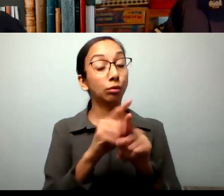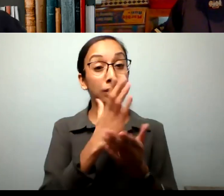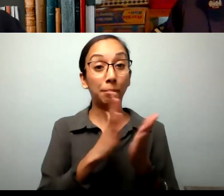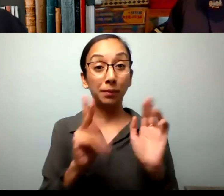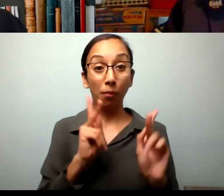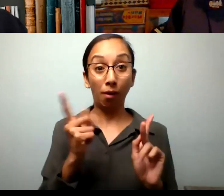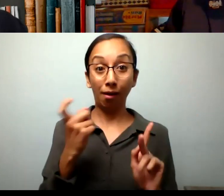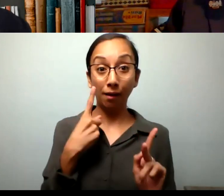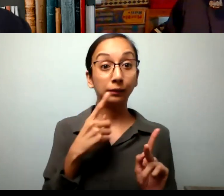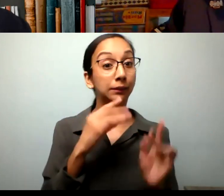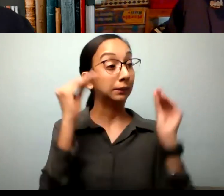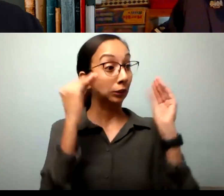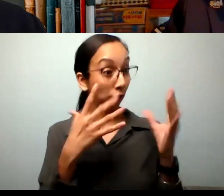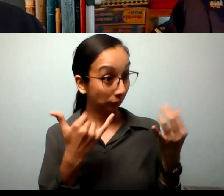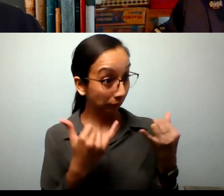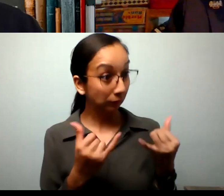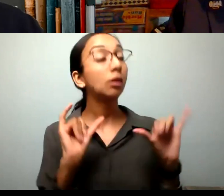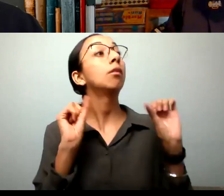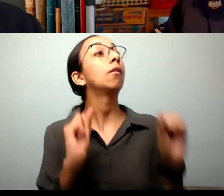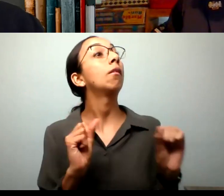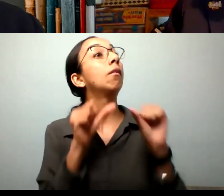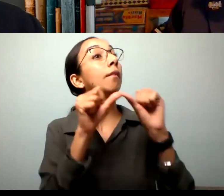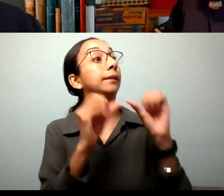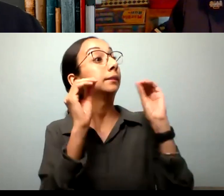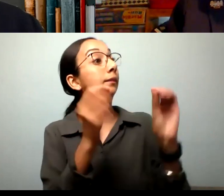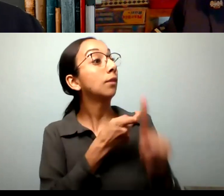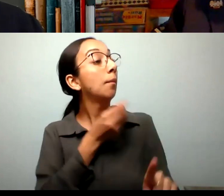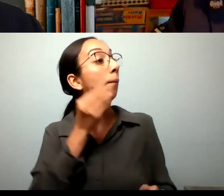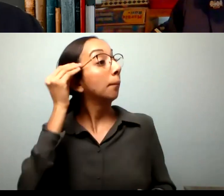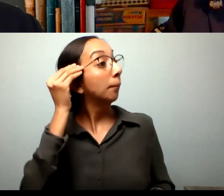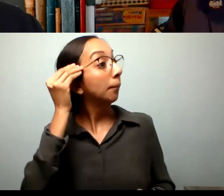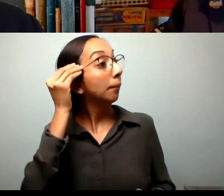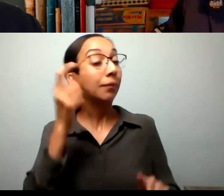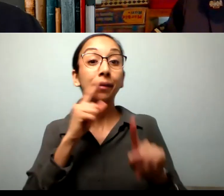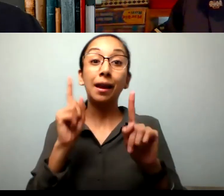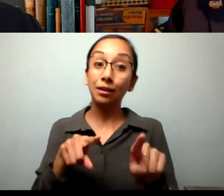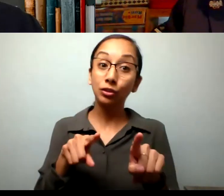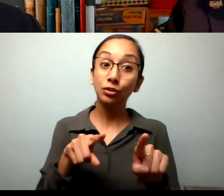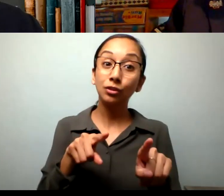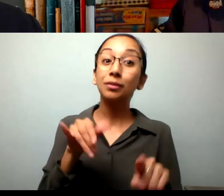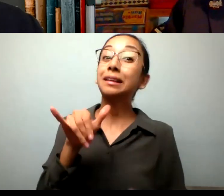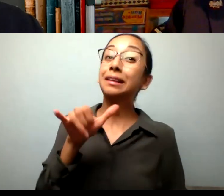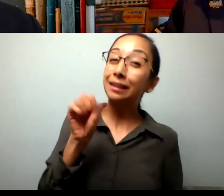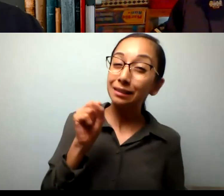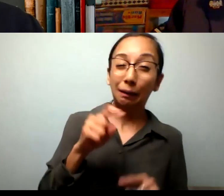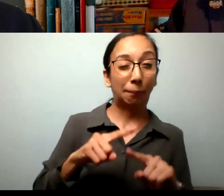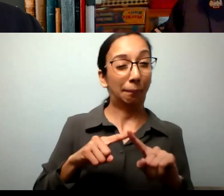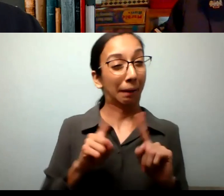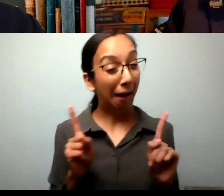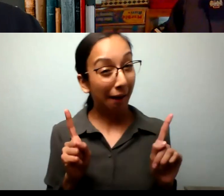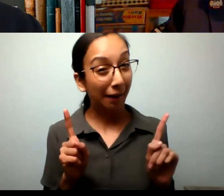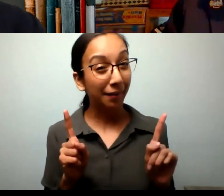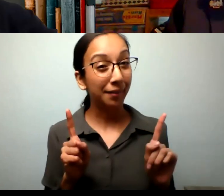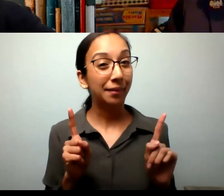will teachers still be able to continue to teach from home? The answer to that is yes also, but it will